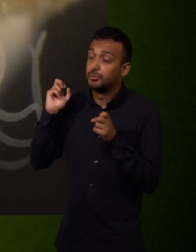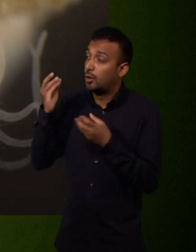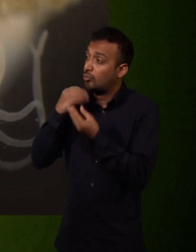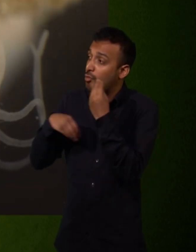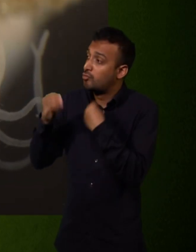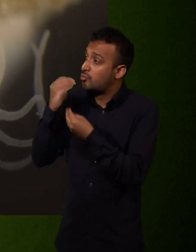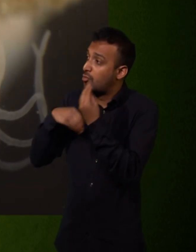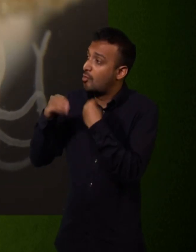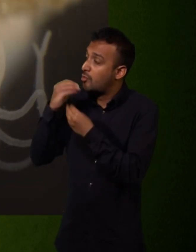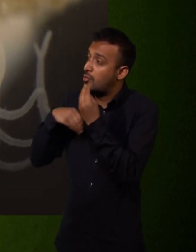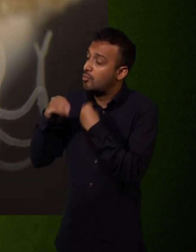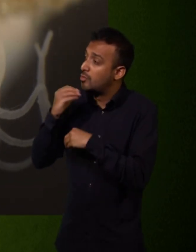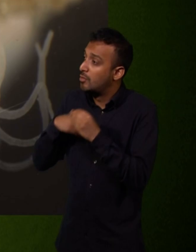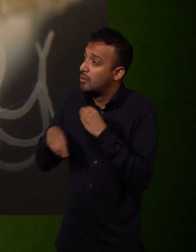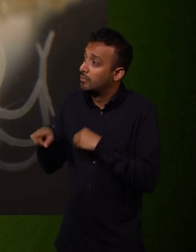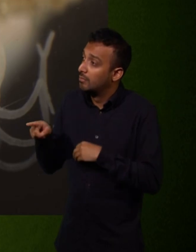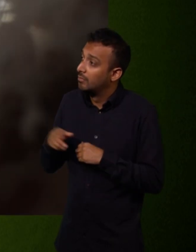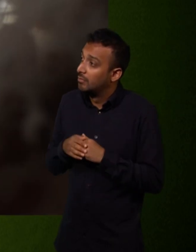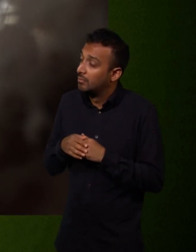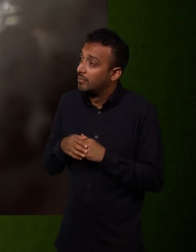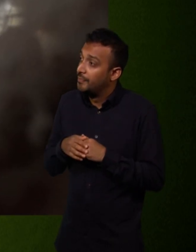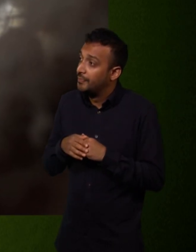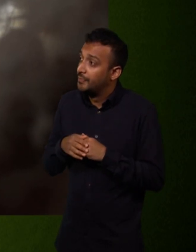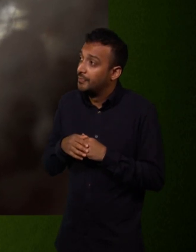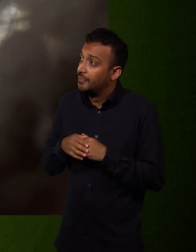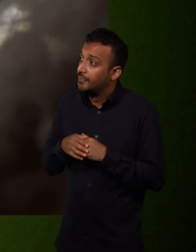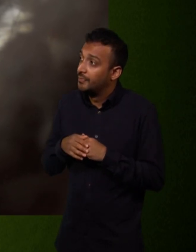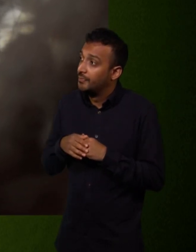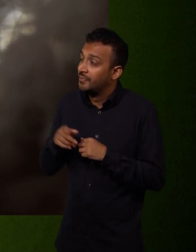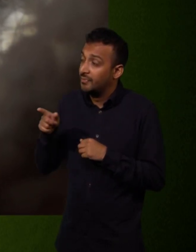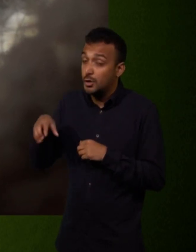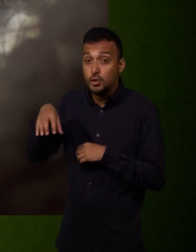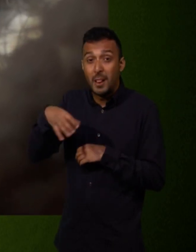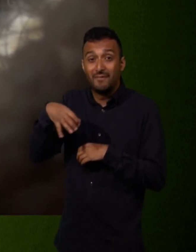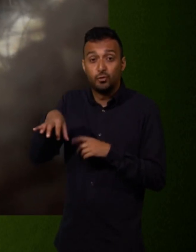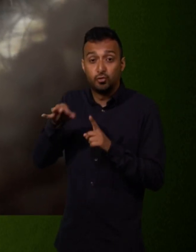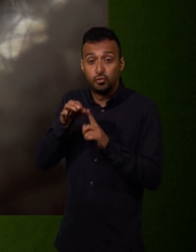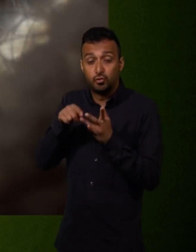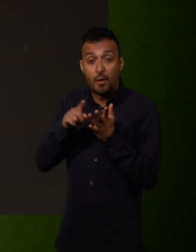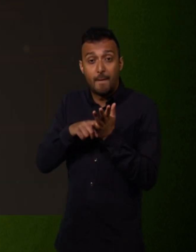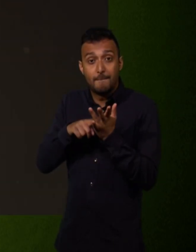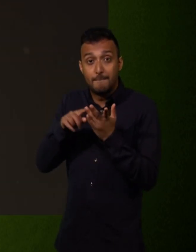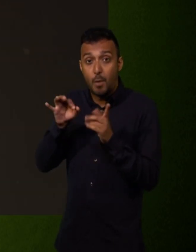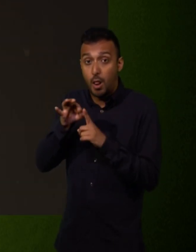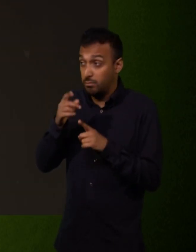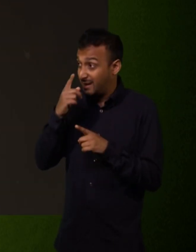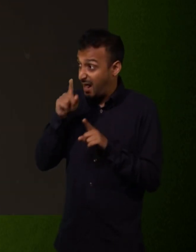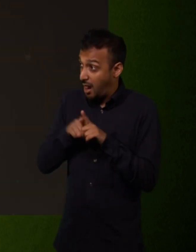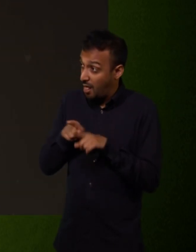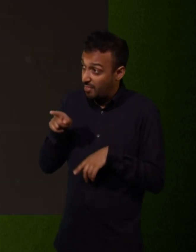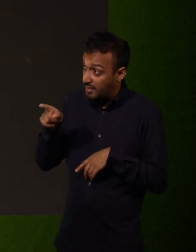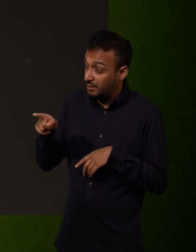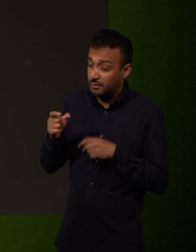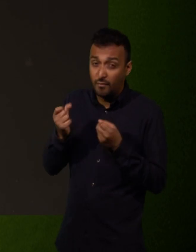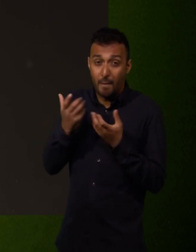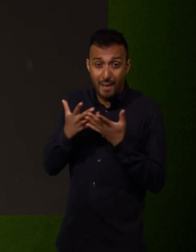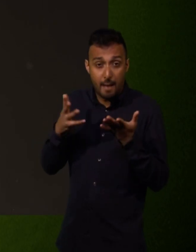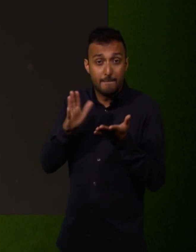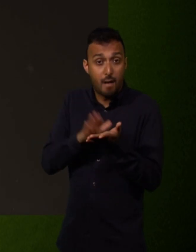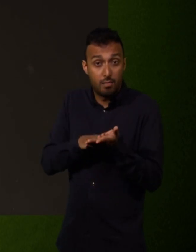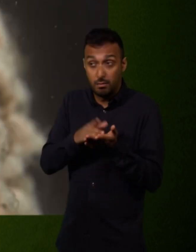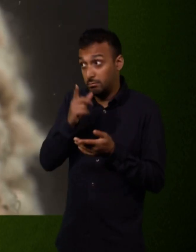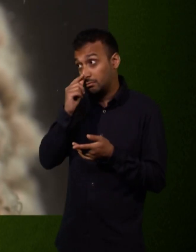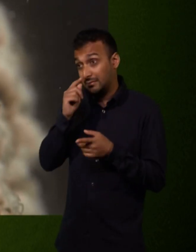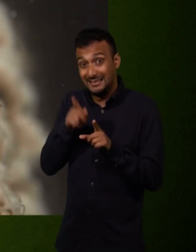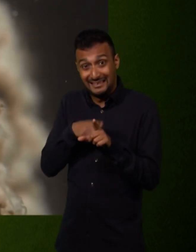it's thought that jellyfish polyps can live like this for many months or even years. Here on the